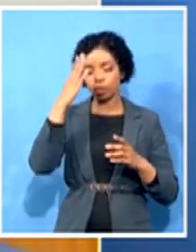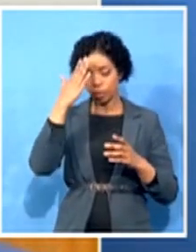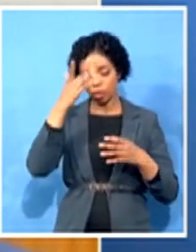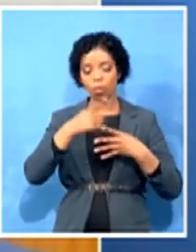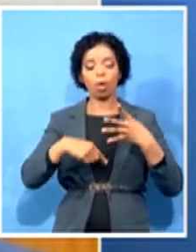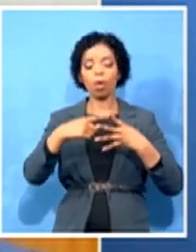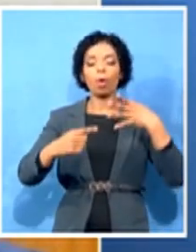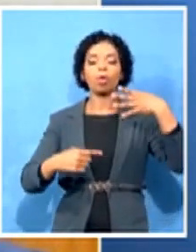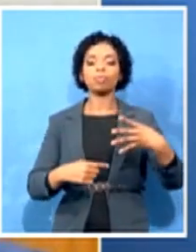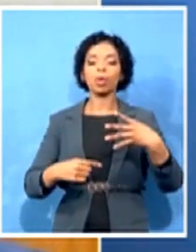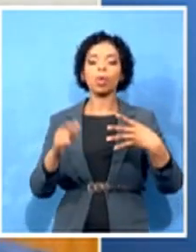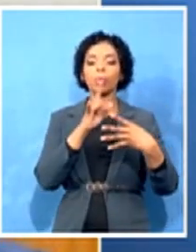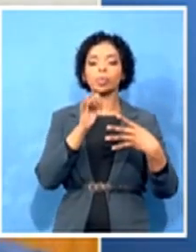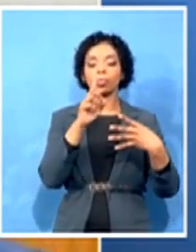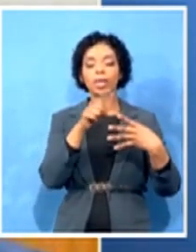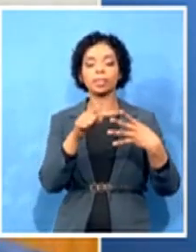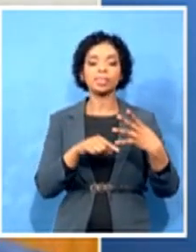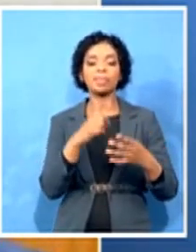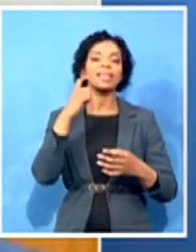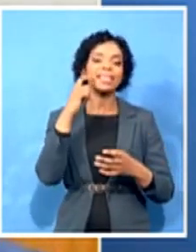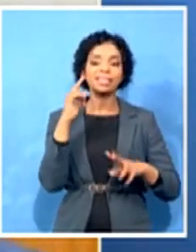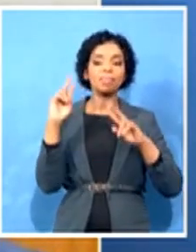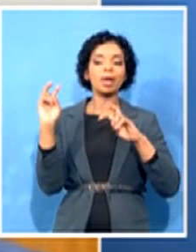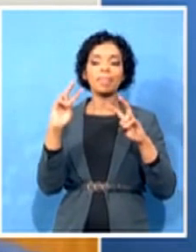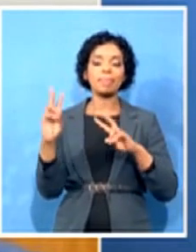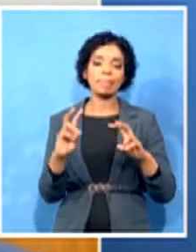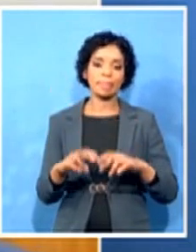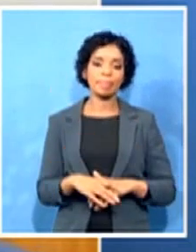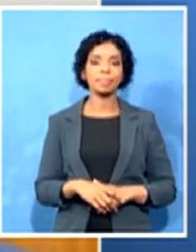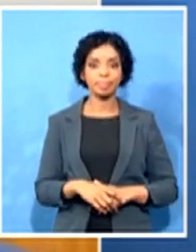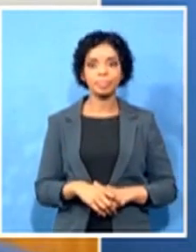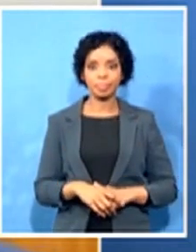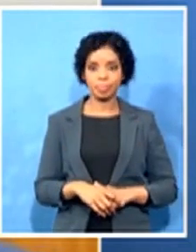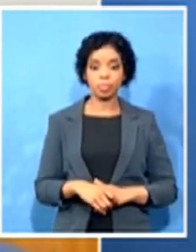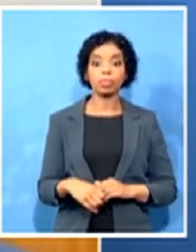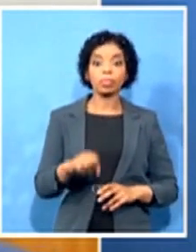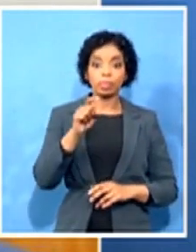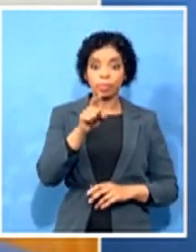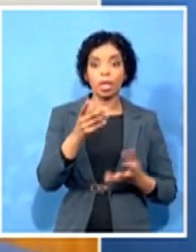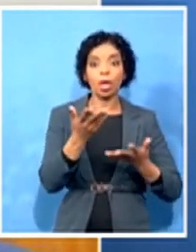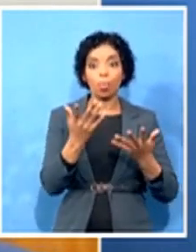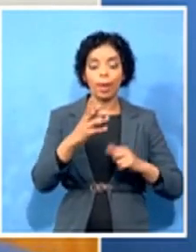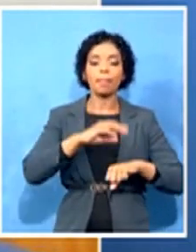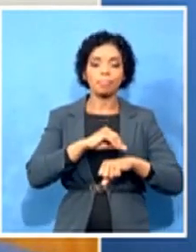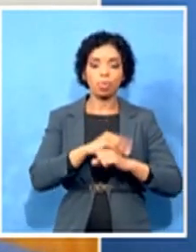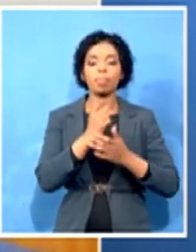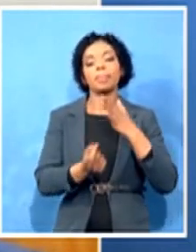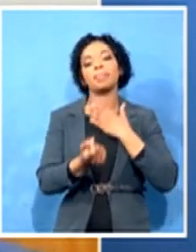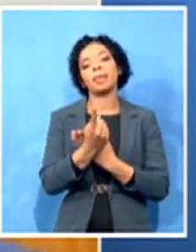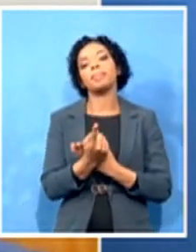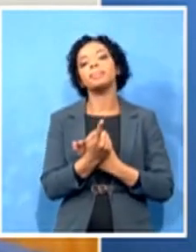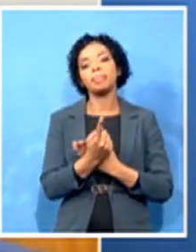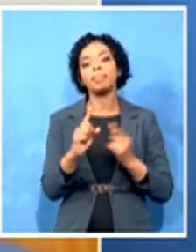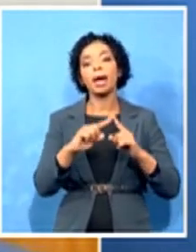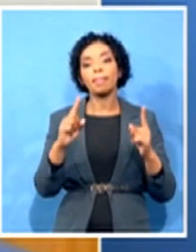secret. So that's where the technical problems lie. And in terms of the Criminal Procedure Act, they say if a